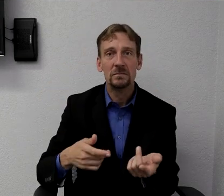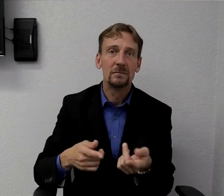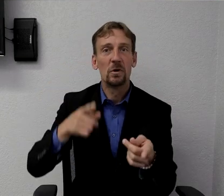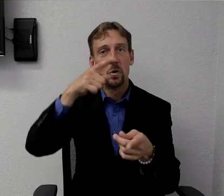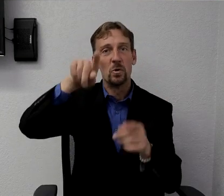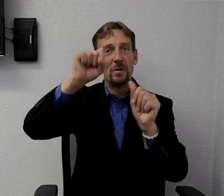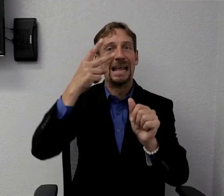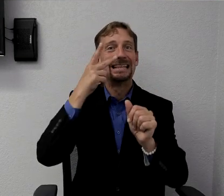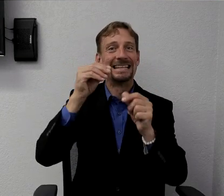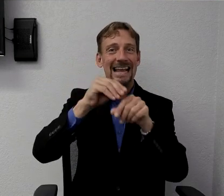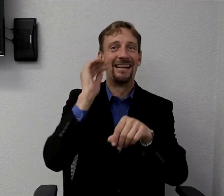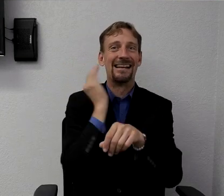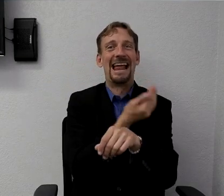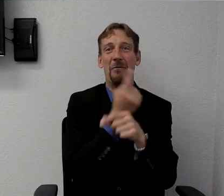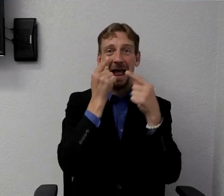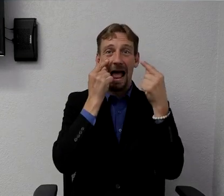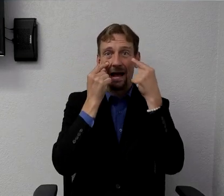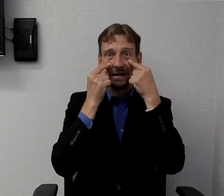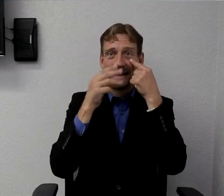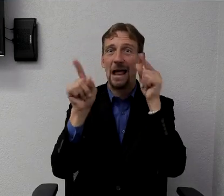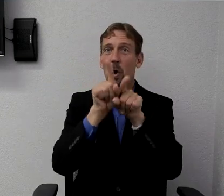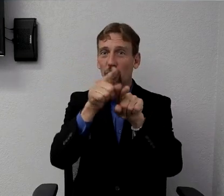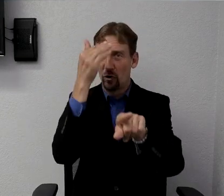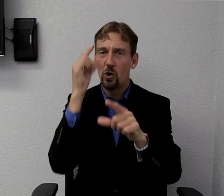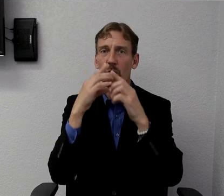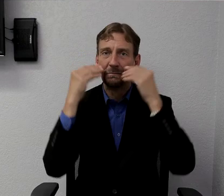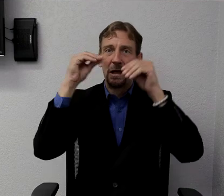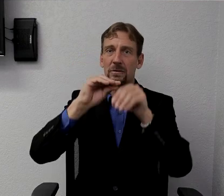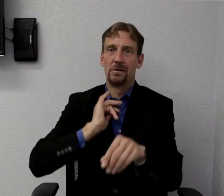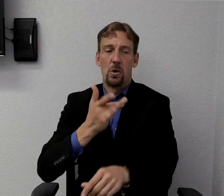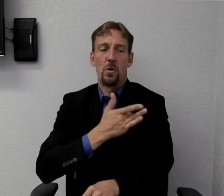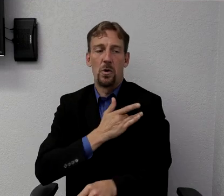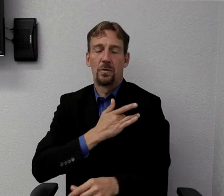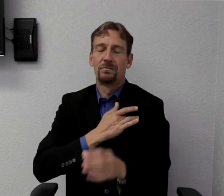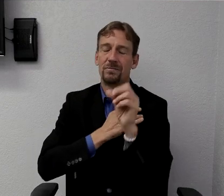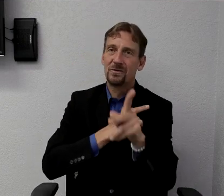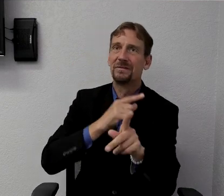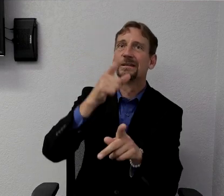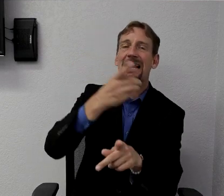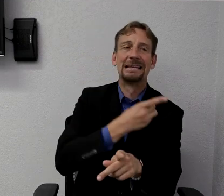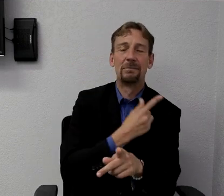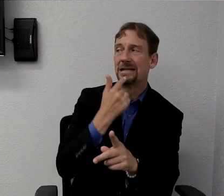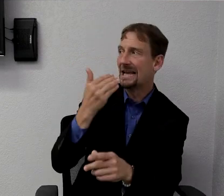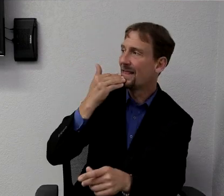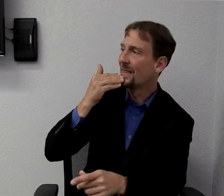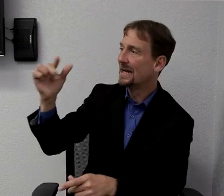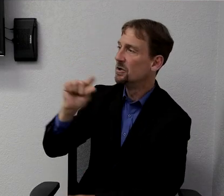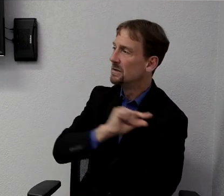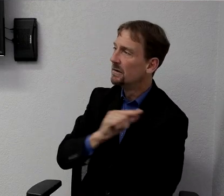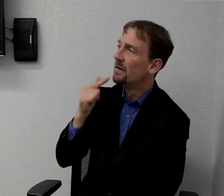know it's there in our hearts. So thank you. Gary, thank you so much for taking the time to sit down with me today. These are